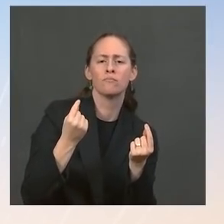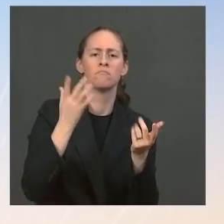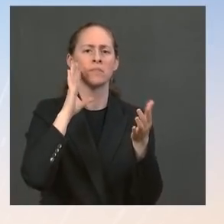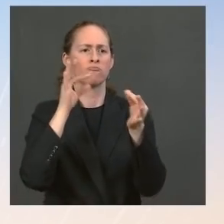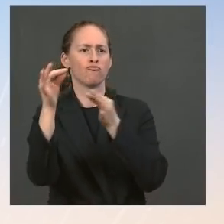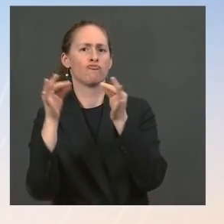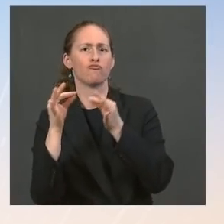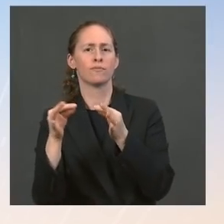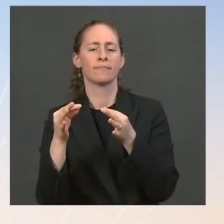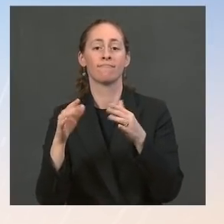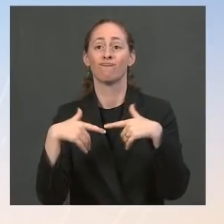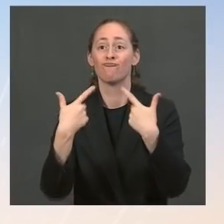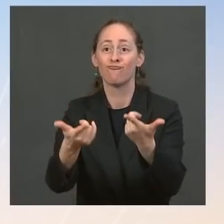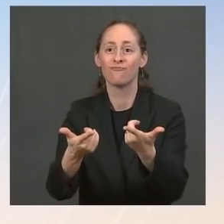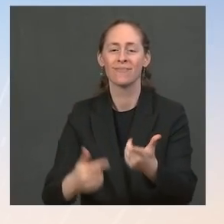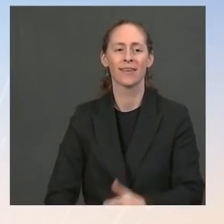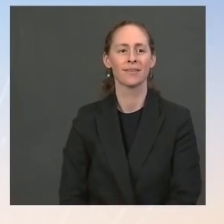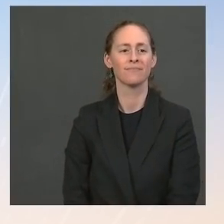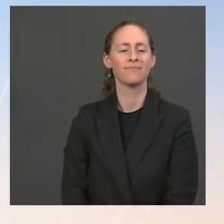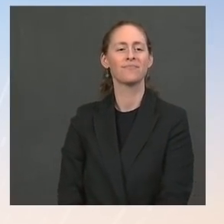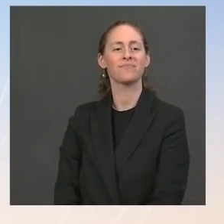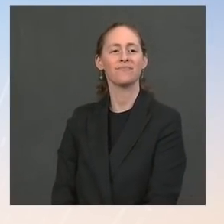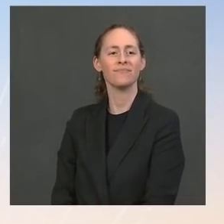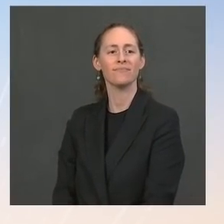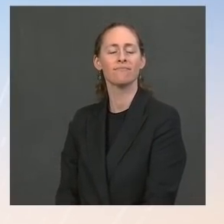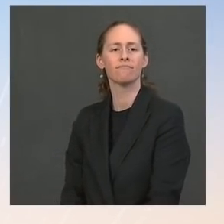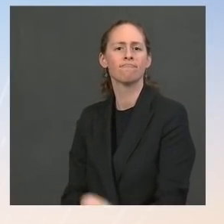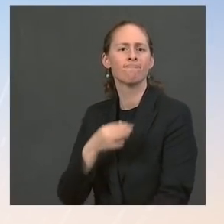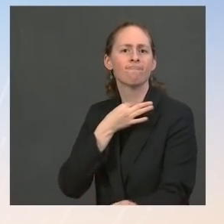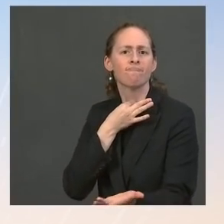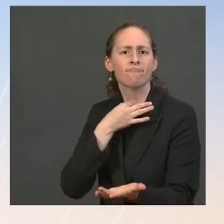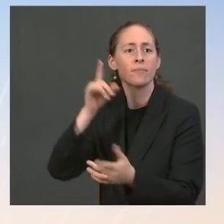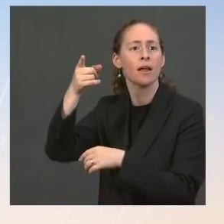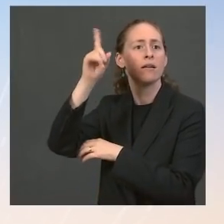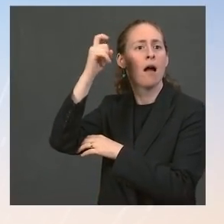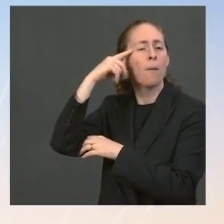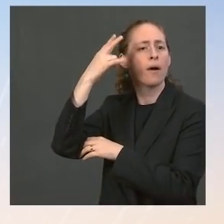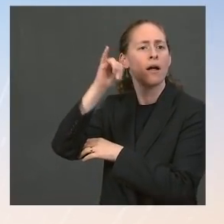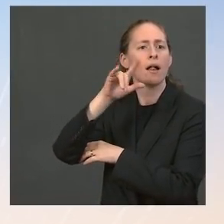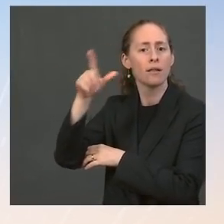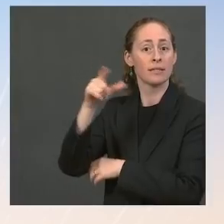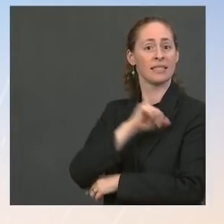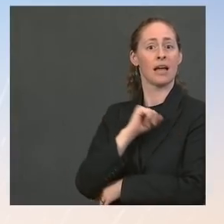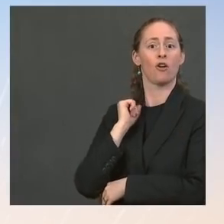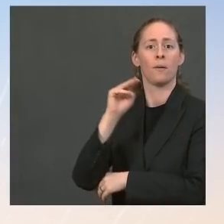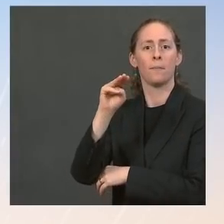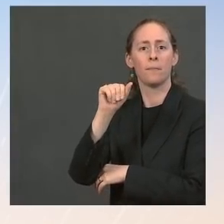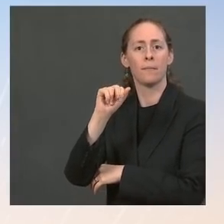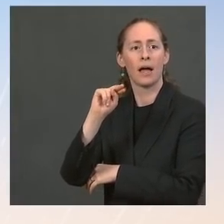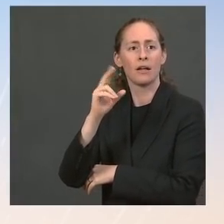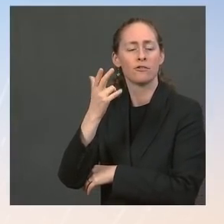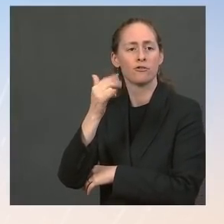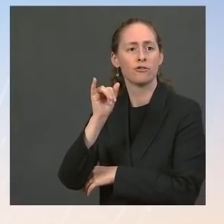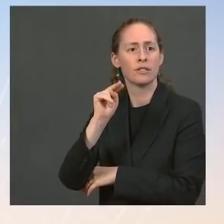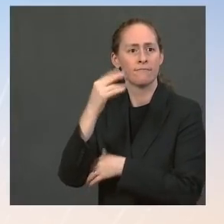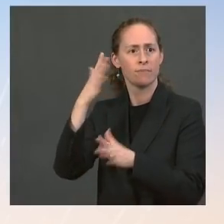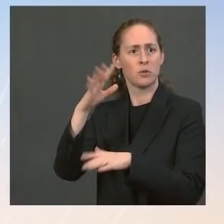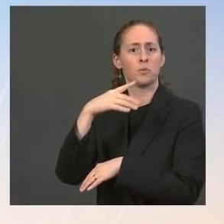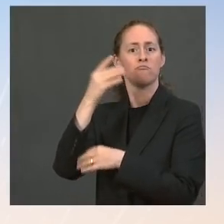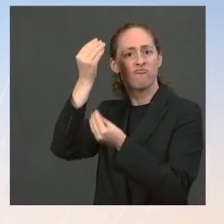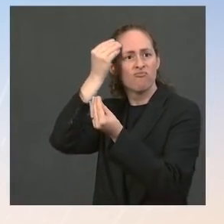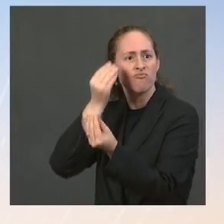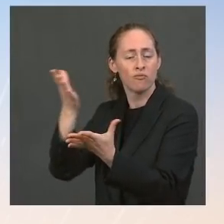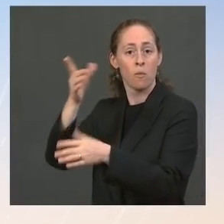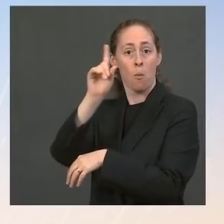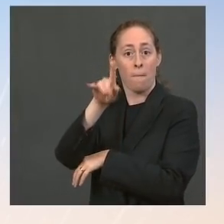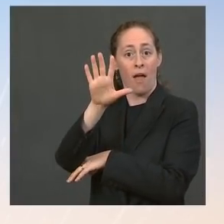on the dealings of Capitol Hill right now. Senator Manchin told reporters a short time ago that he told President Biden that $1.5 trillion would be as high